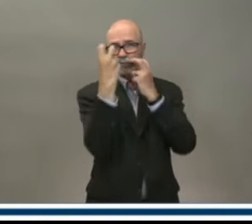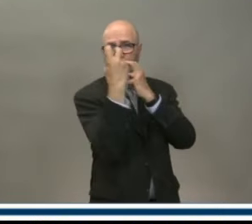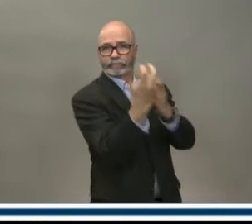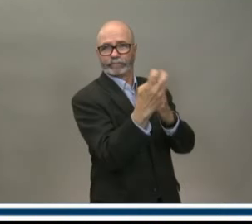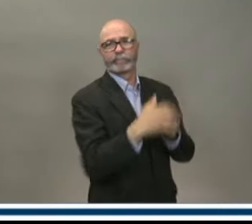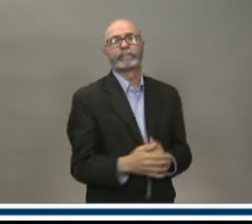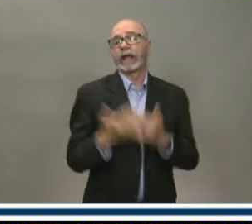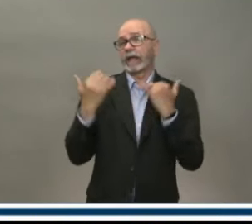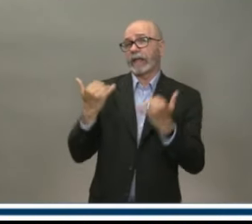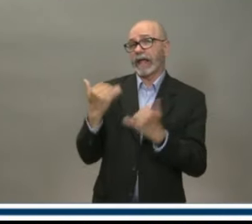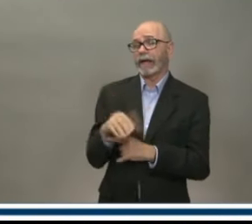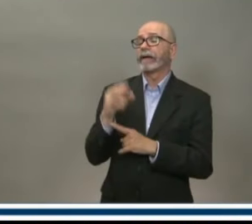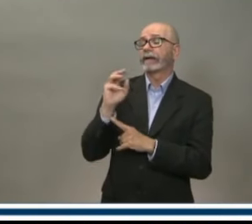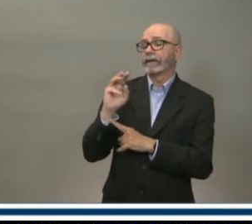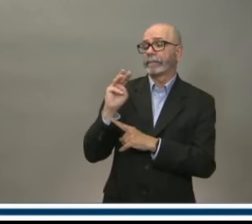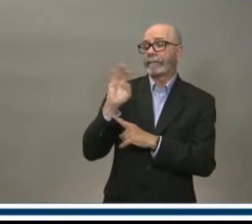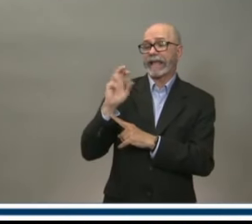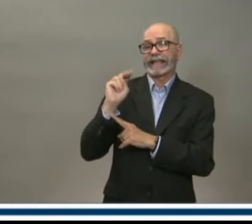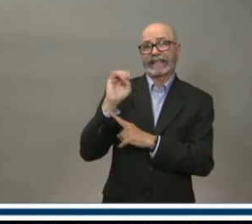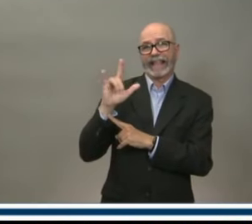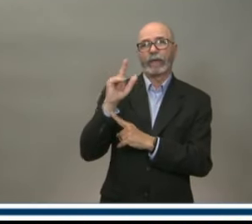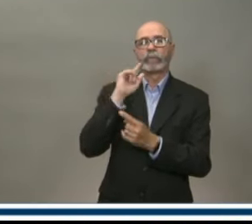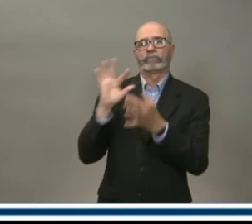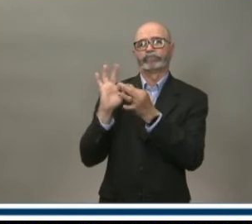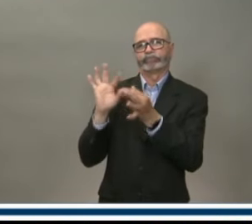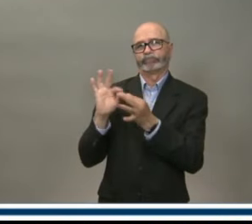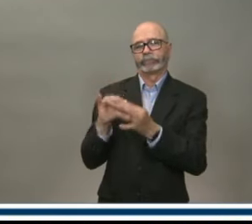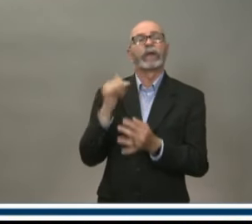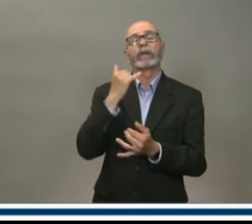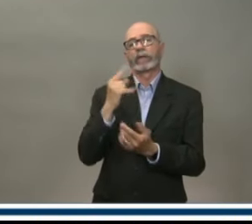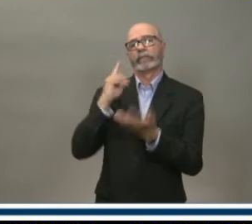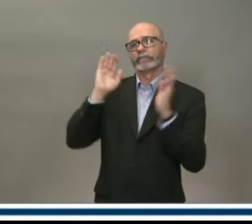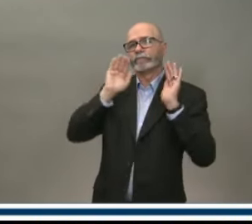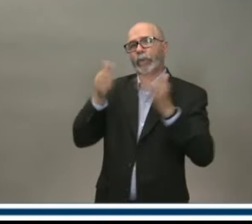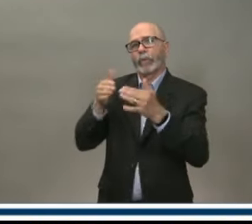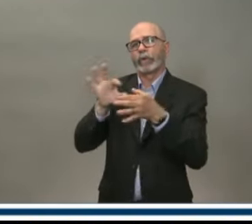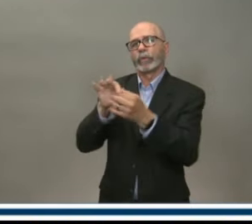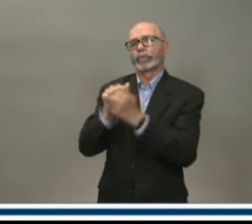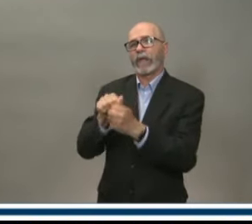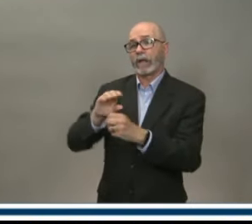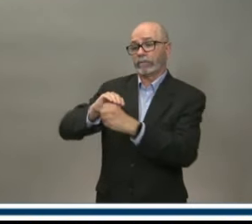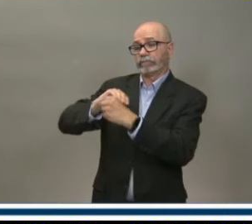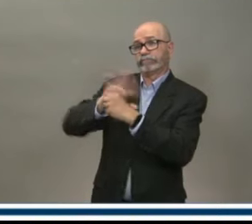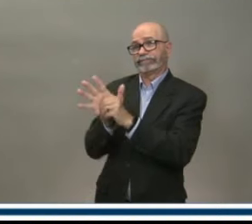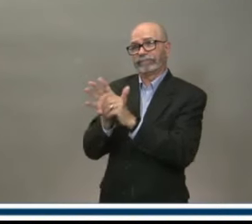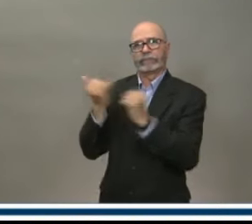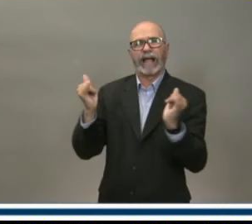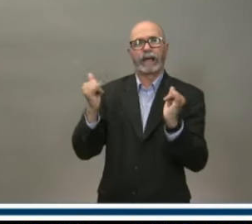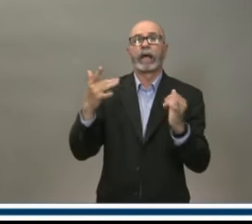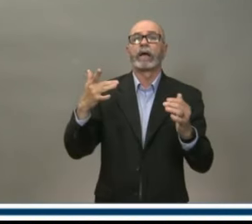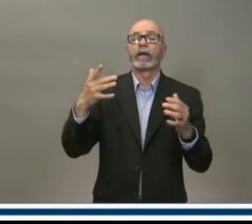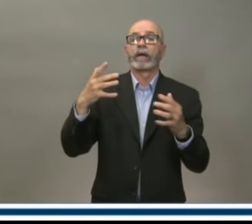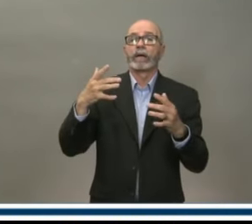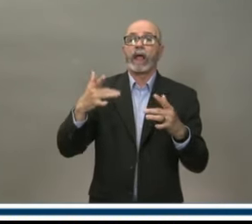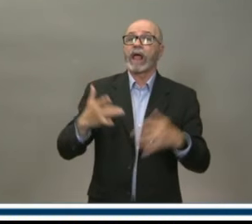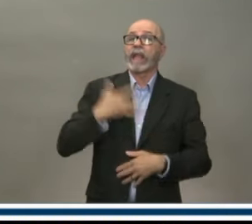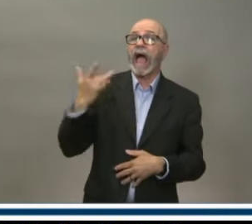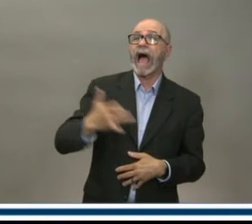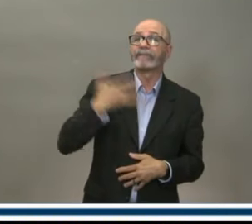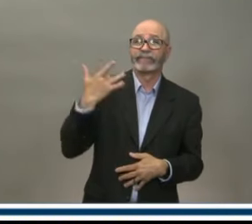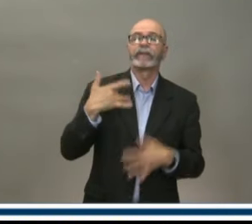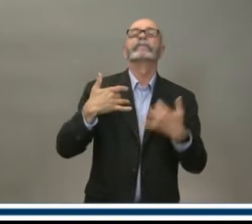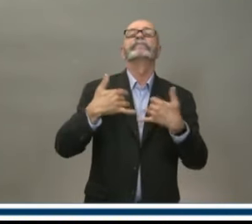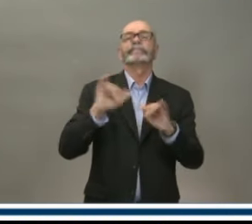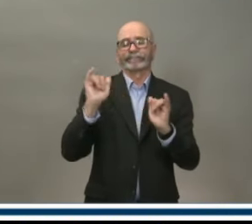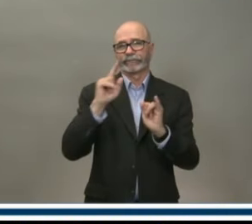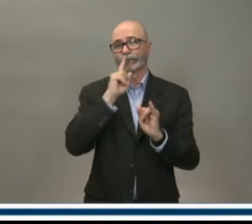afternoon. COVID continues to take lives in our province. And today I'm sad to say that we've lost 2 more of our seniors at